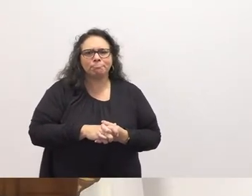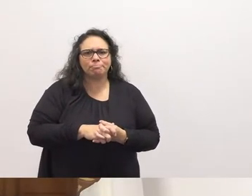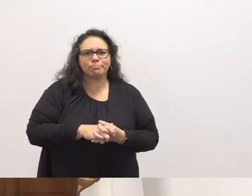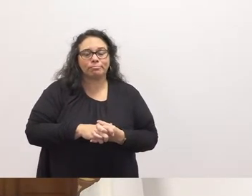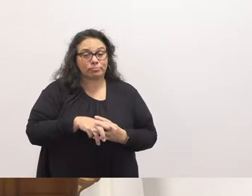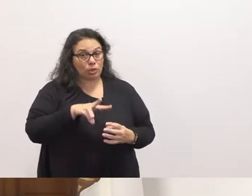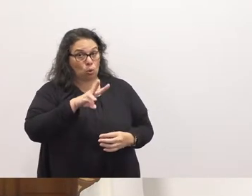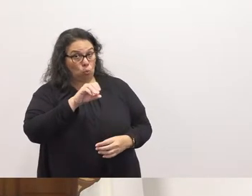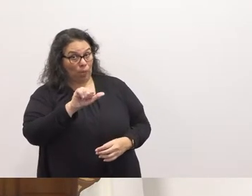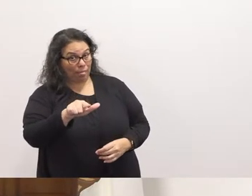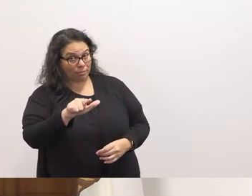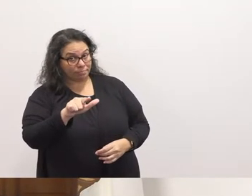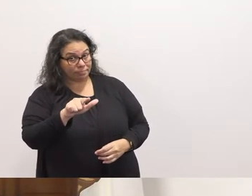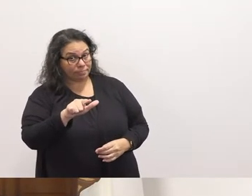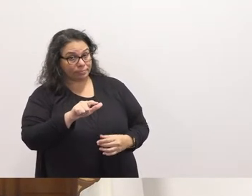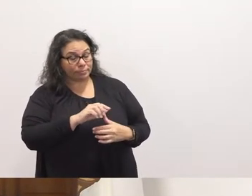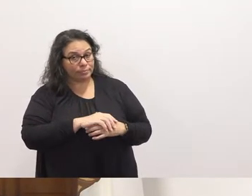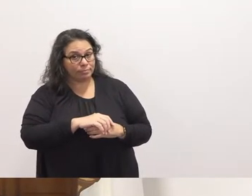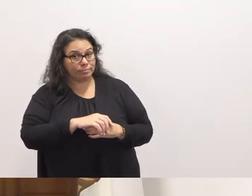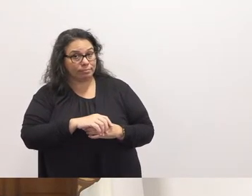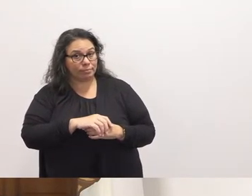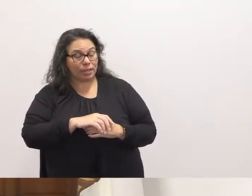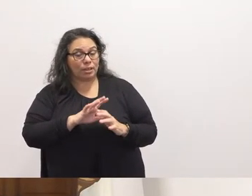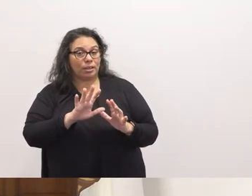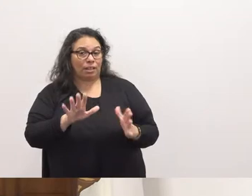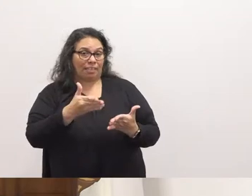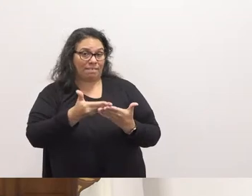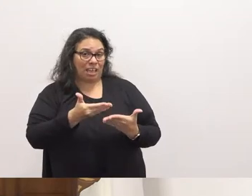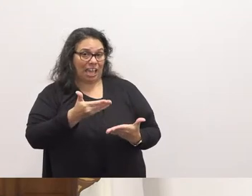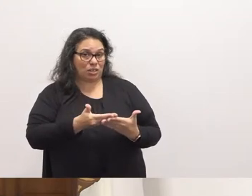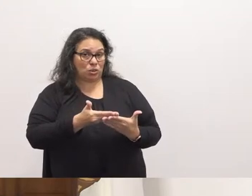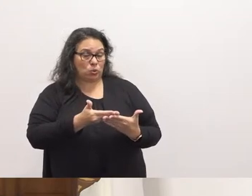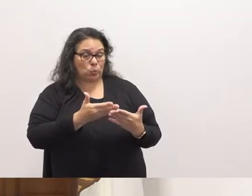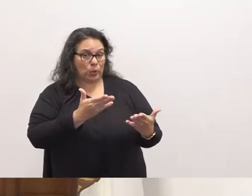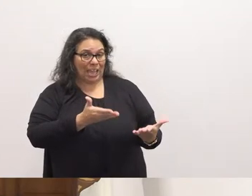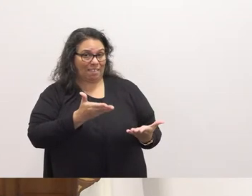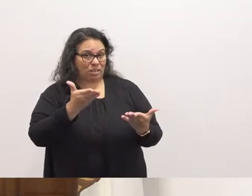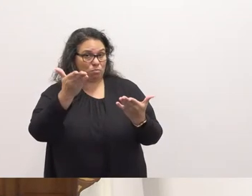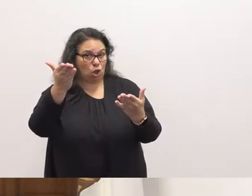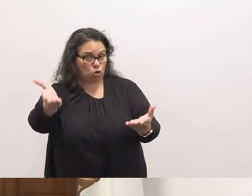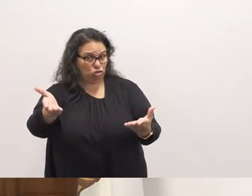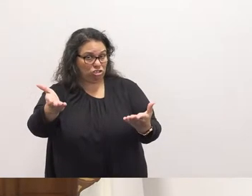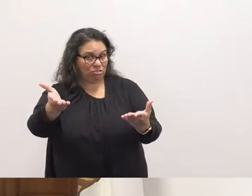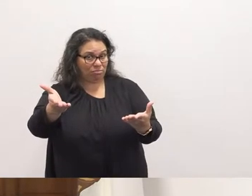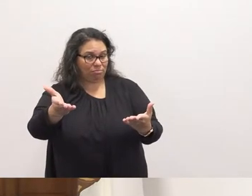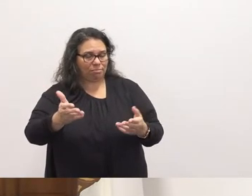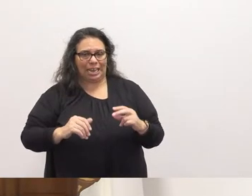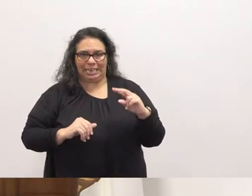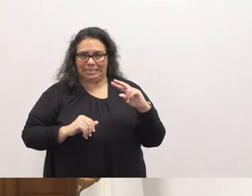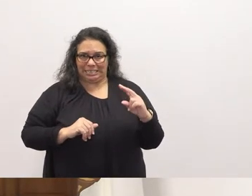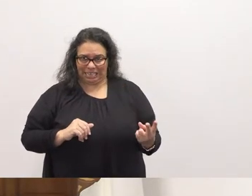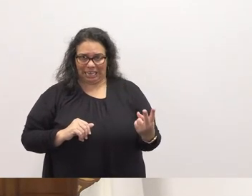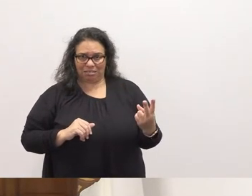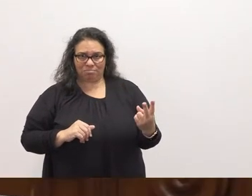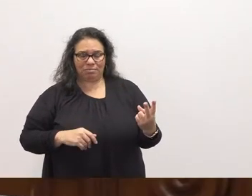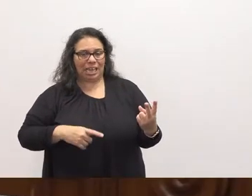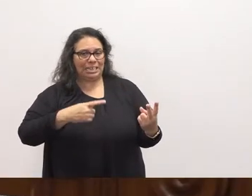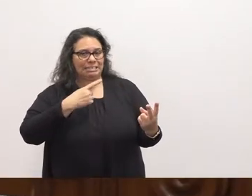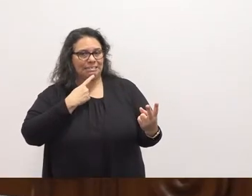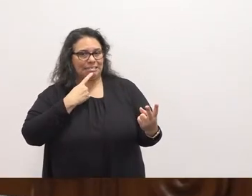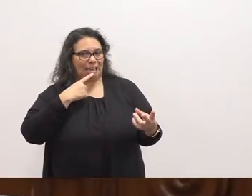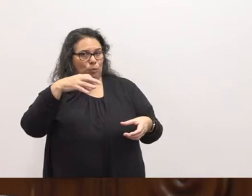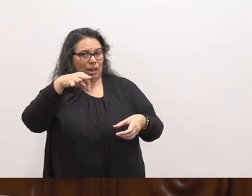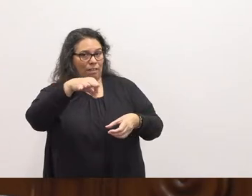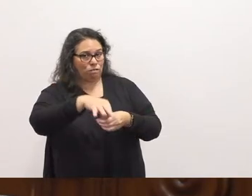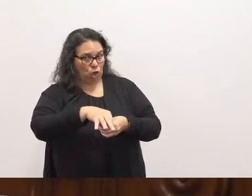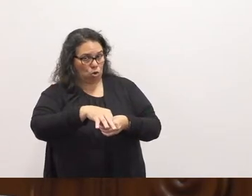Well, in light of the fact that we have a motion on the floor, and it has been seconded, I say we take a vote